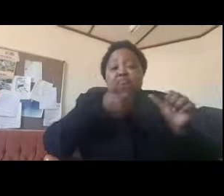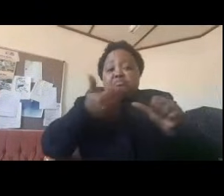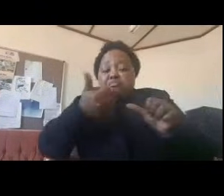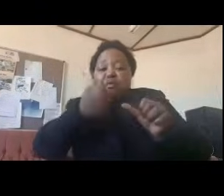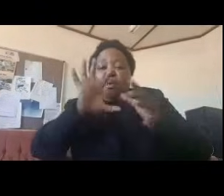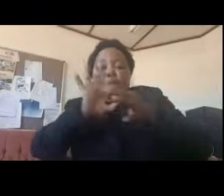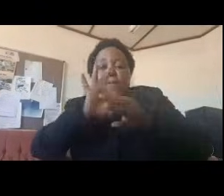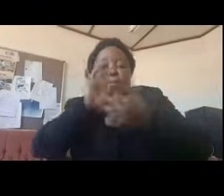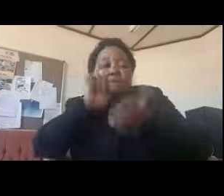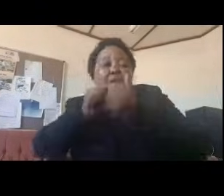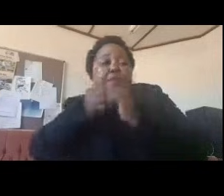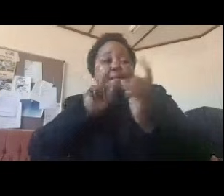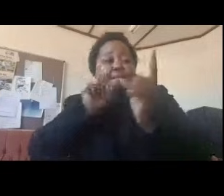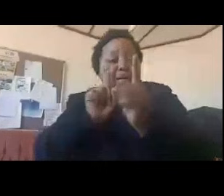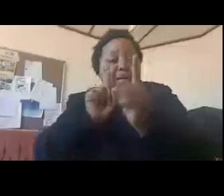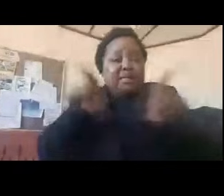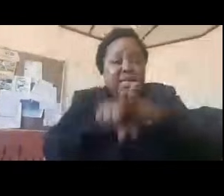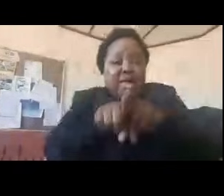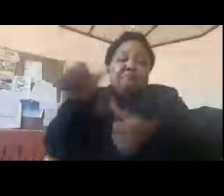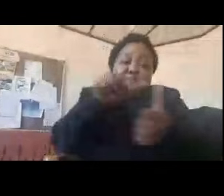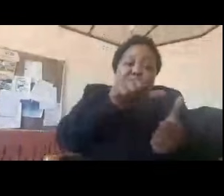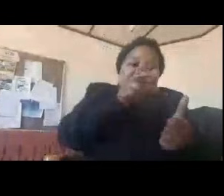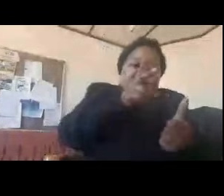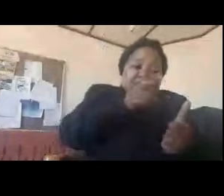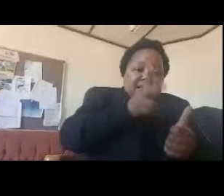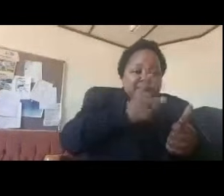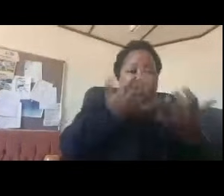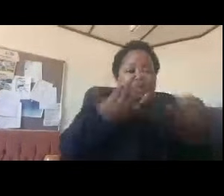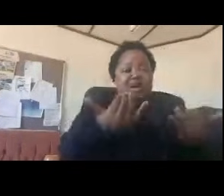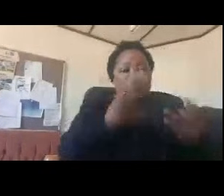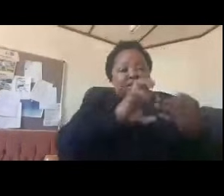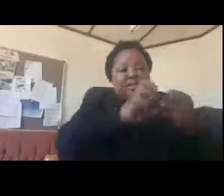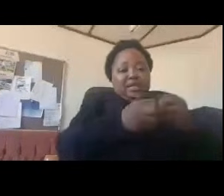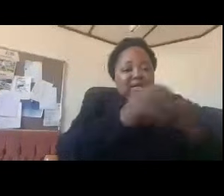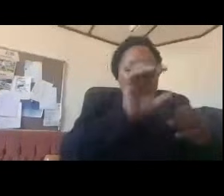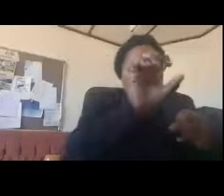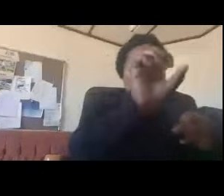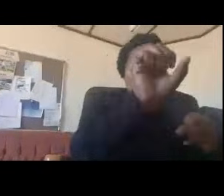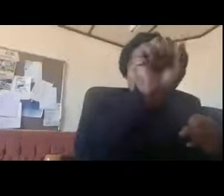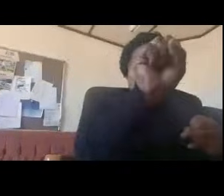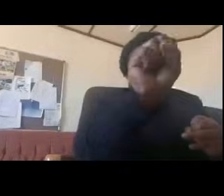We are treating the symptoms, not the disease.